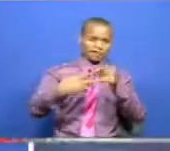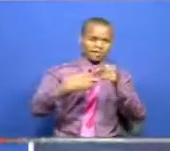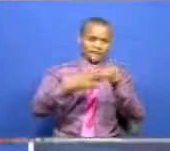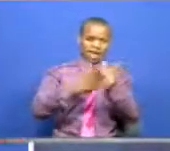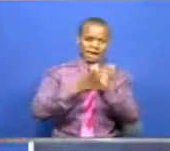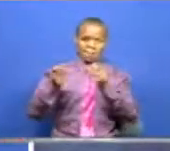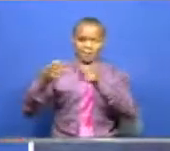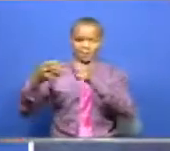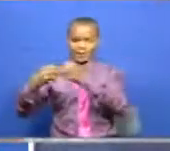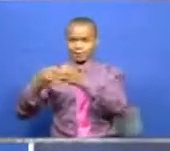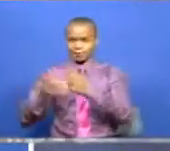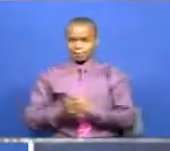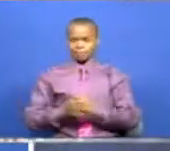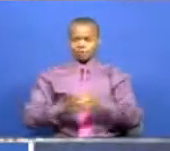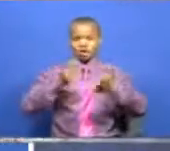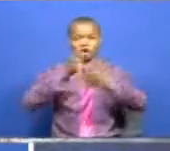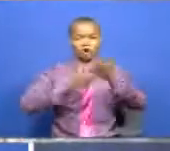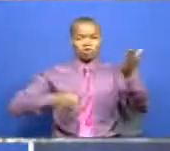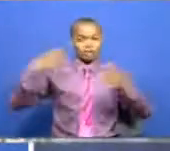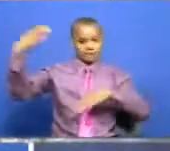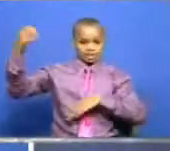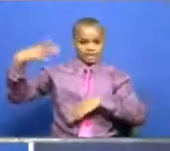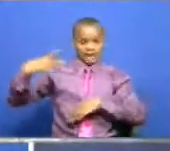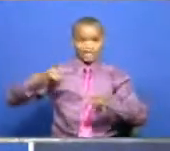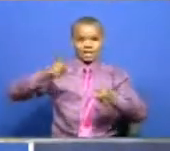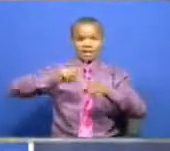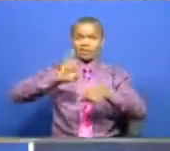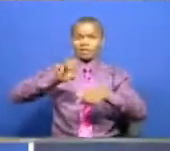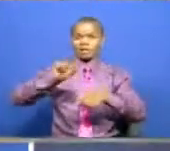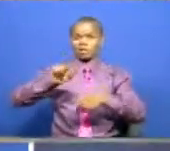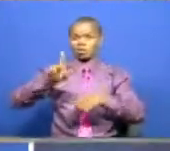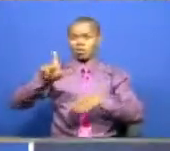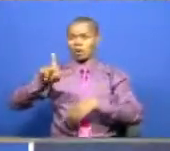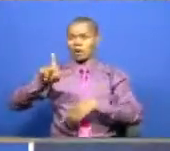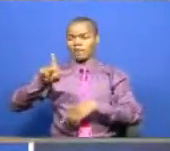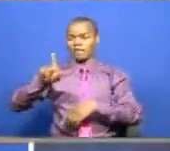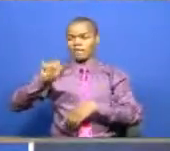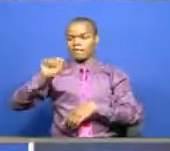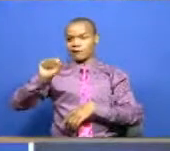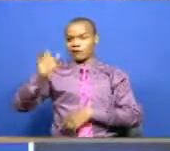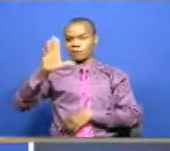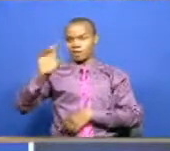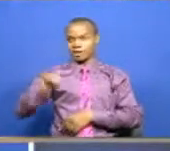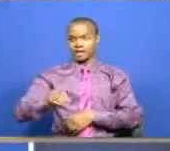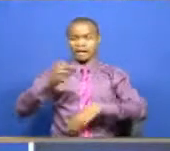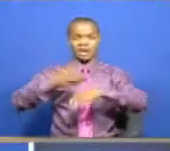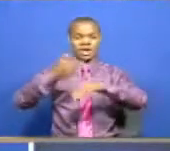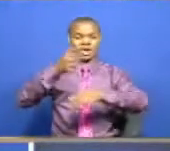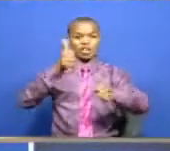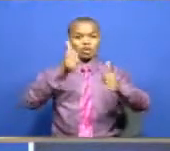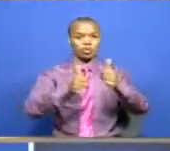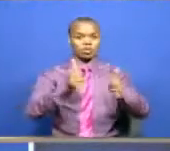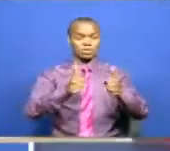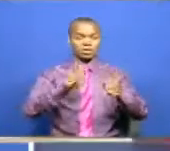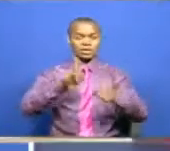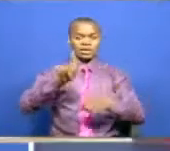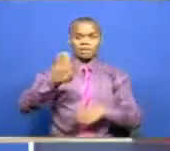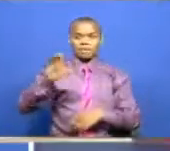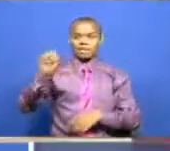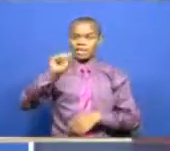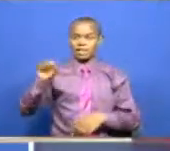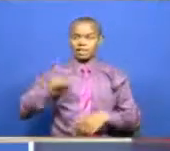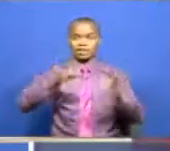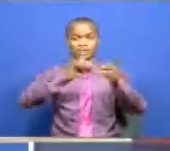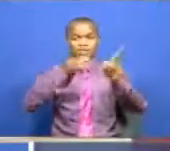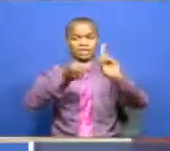the cost of electricity rose 3.15%, which was the highest among items sampled by the Kenya National Bureau of Statistics.